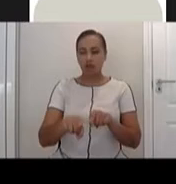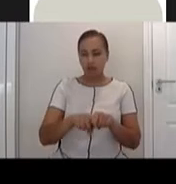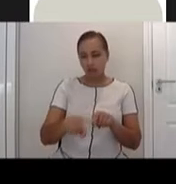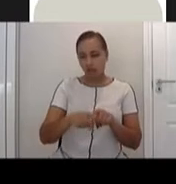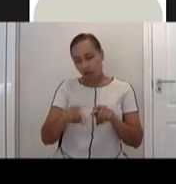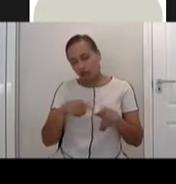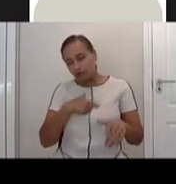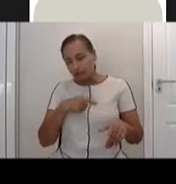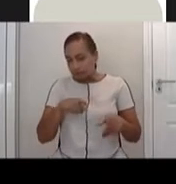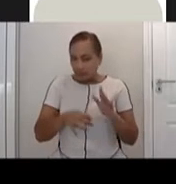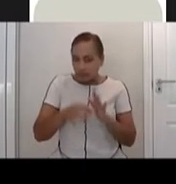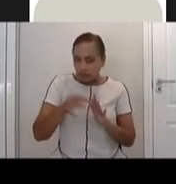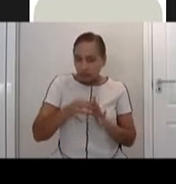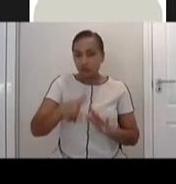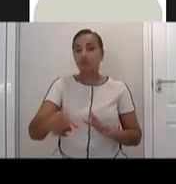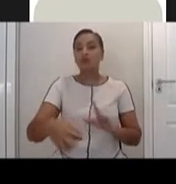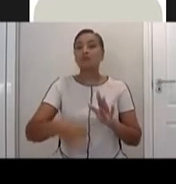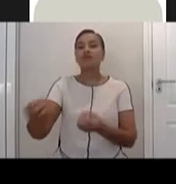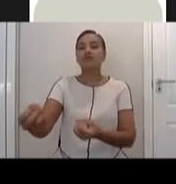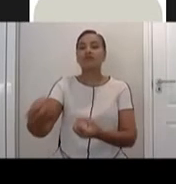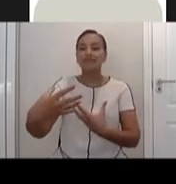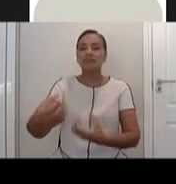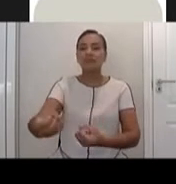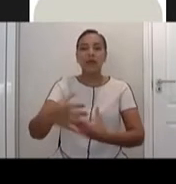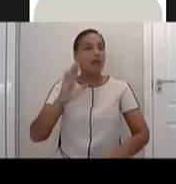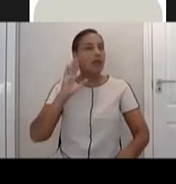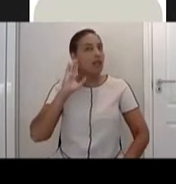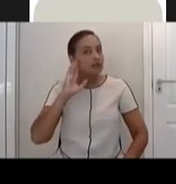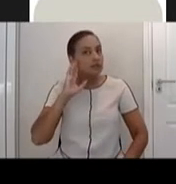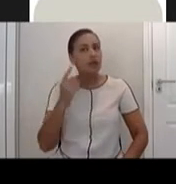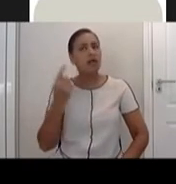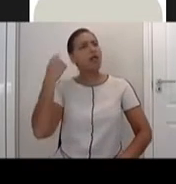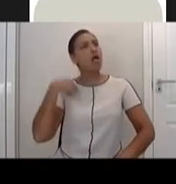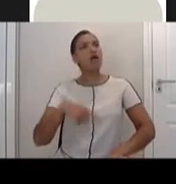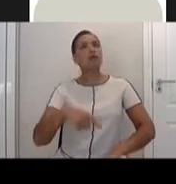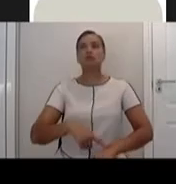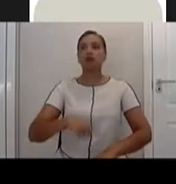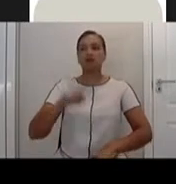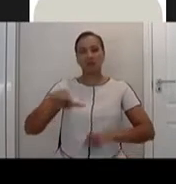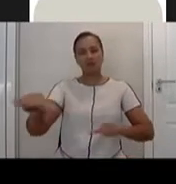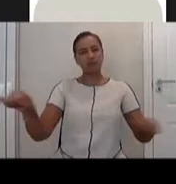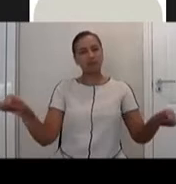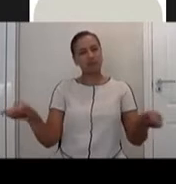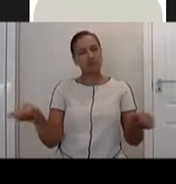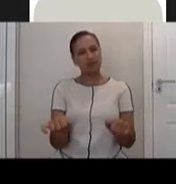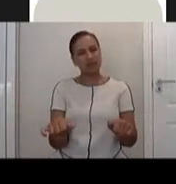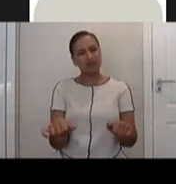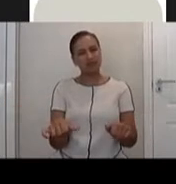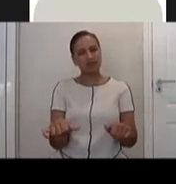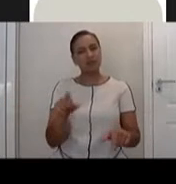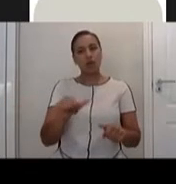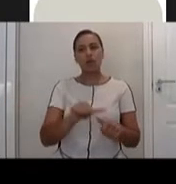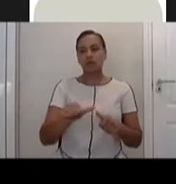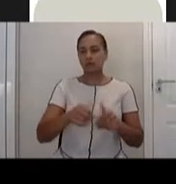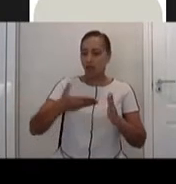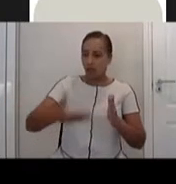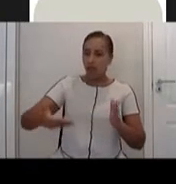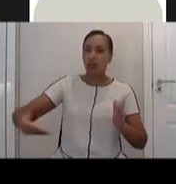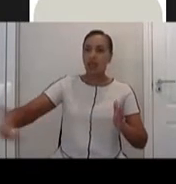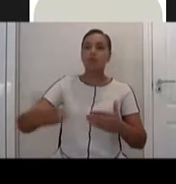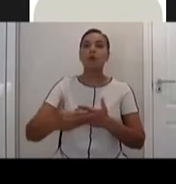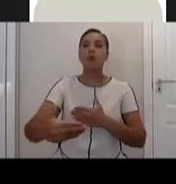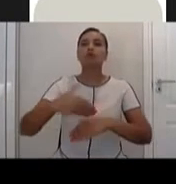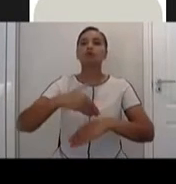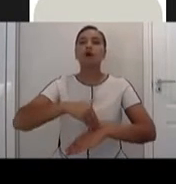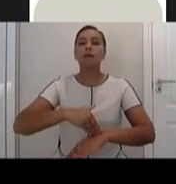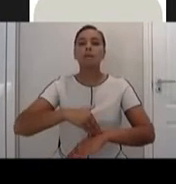improve and listen to your feedback. And so, for example, last session they said it was quite short, so we've tried to lengthen this session. So again, it